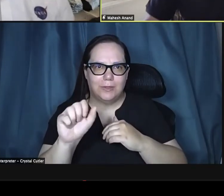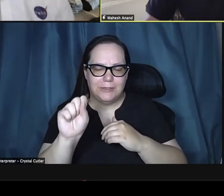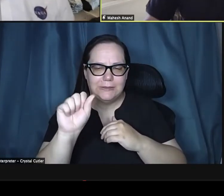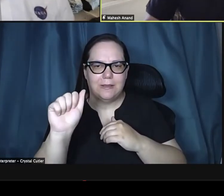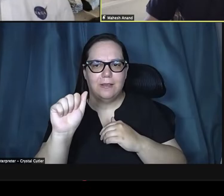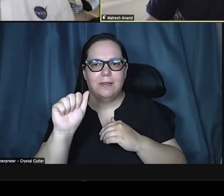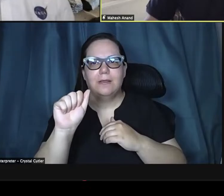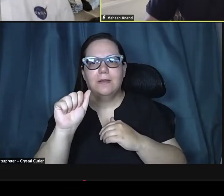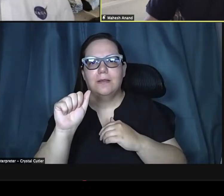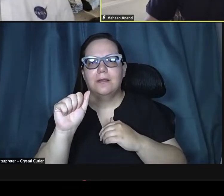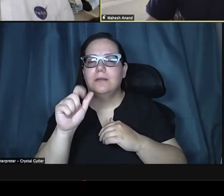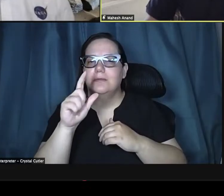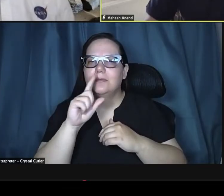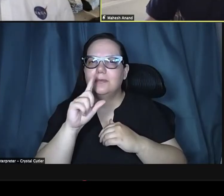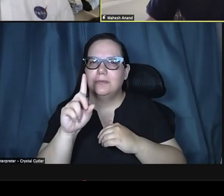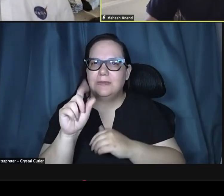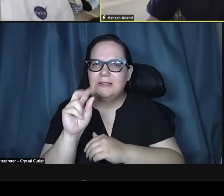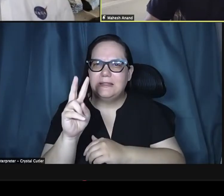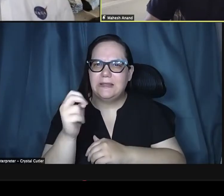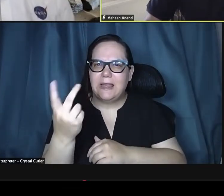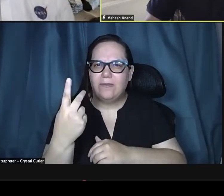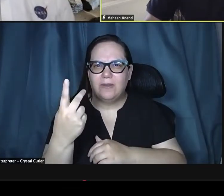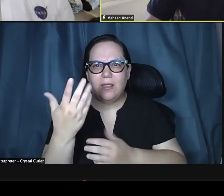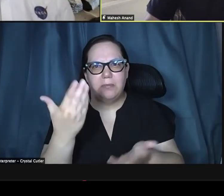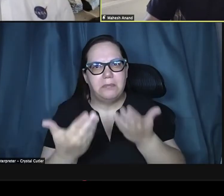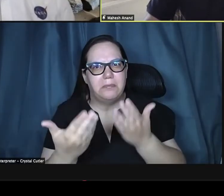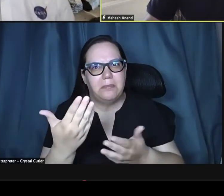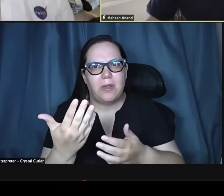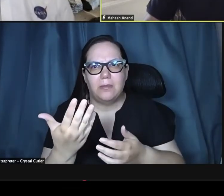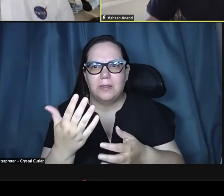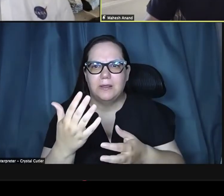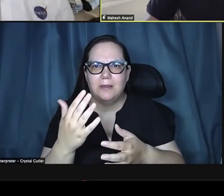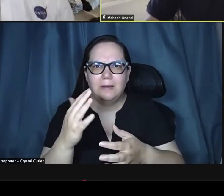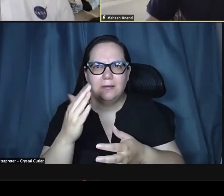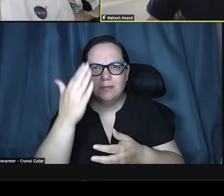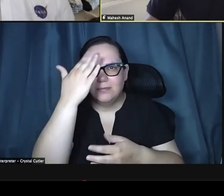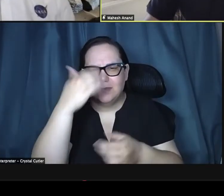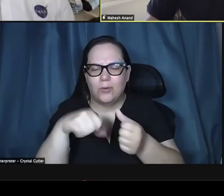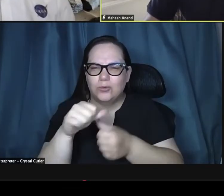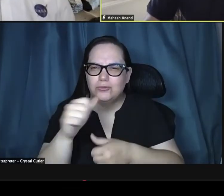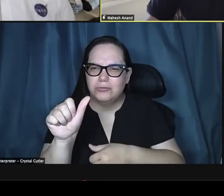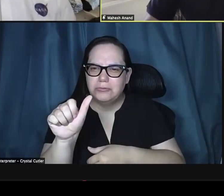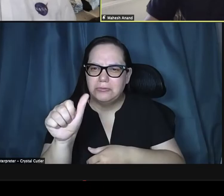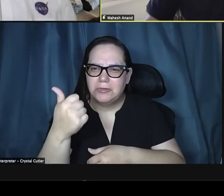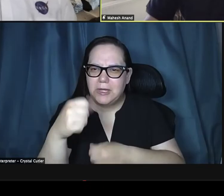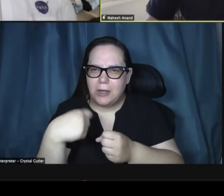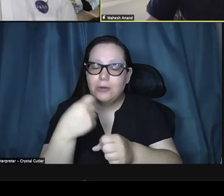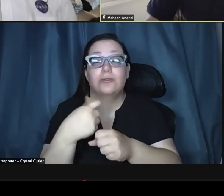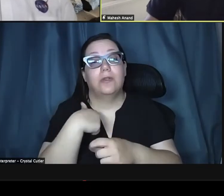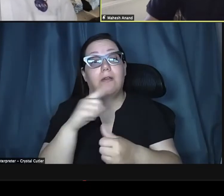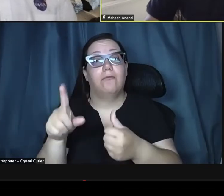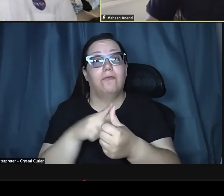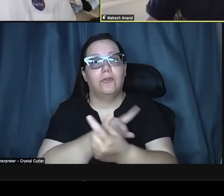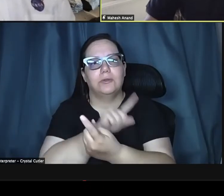back probably over 10 years. I first met him when he was working for, well, it was not yet the